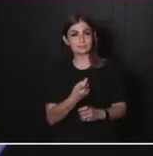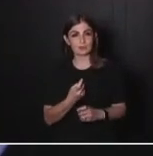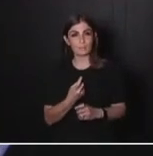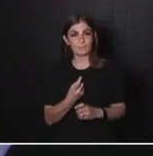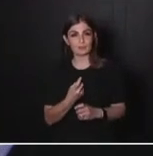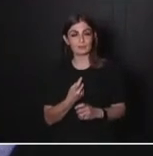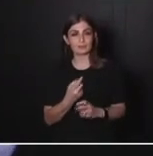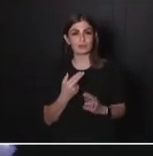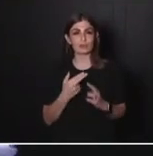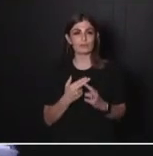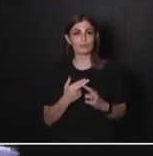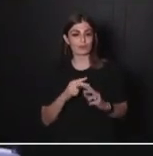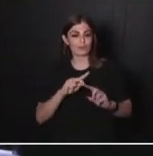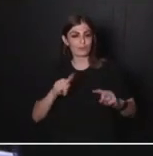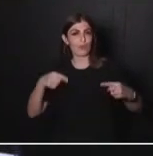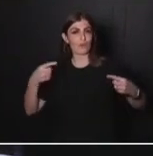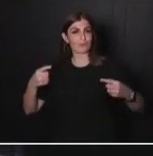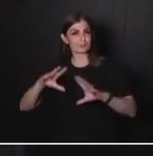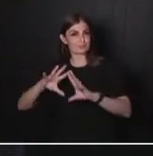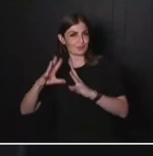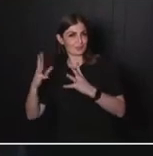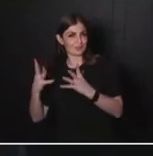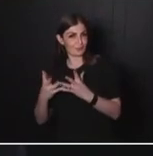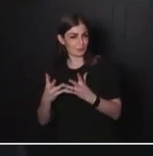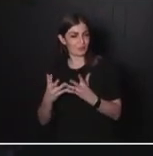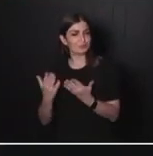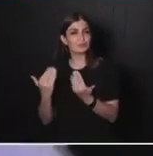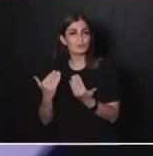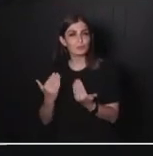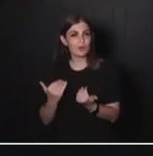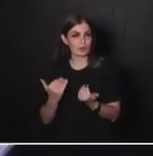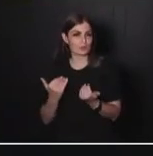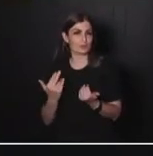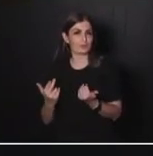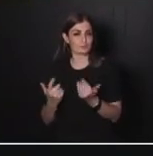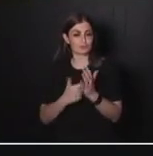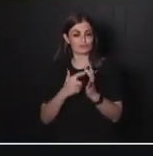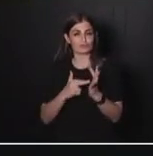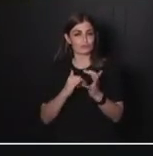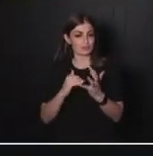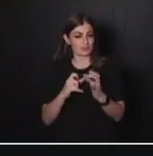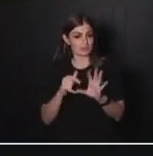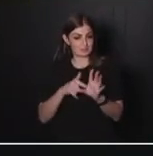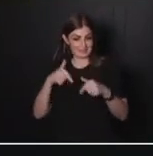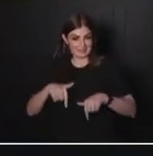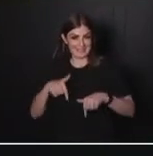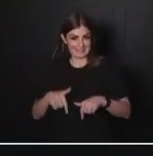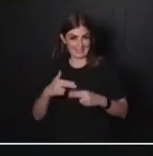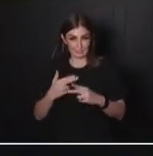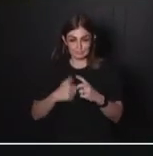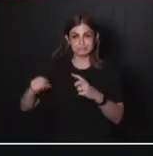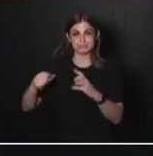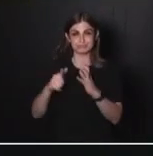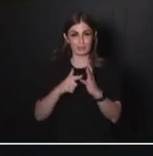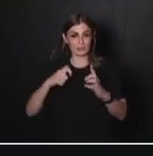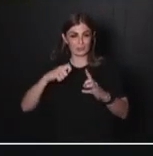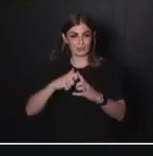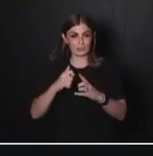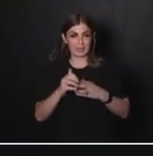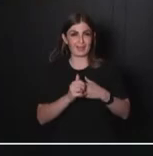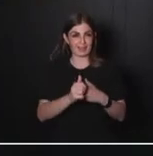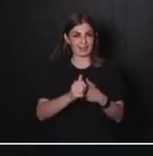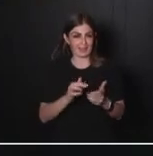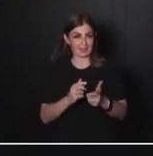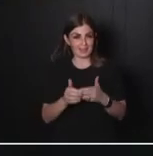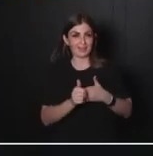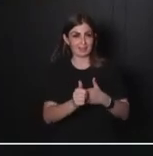us from the other side of the world. A warm welcome from the Revesby Workers Club to UK Labour leader Sir